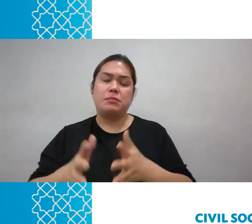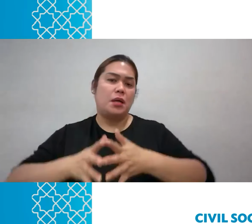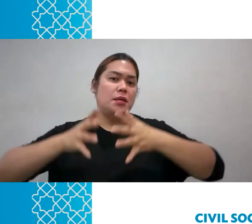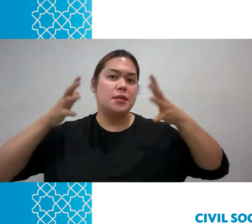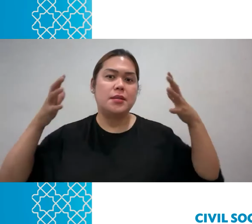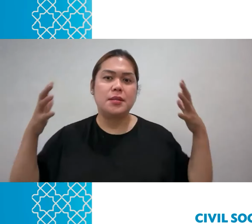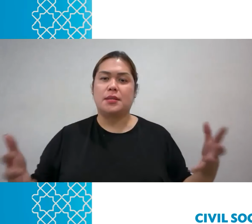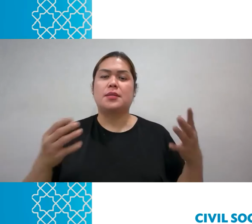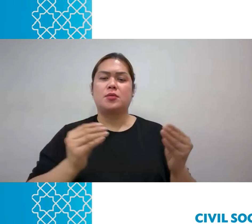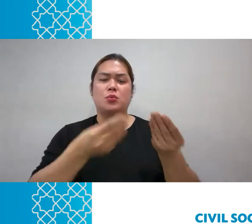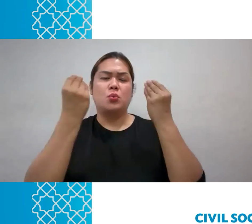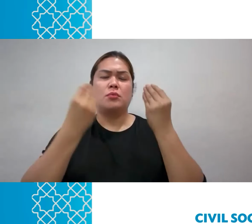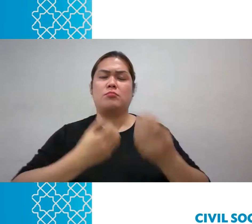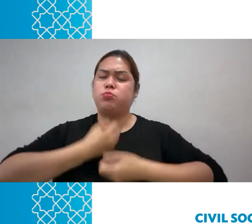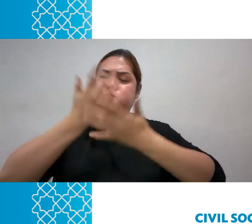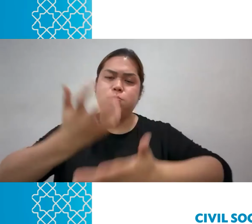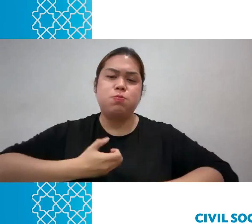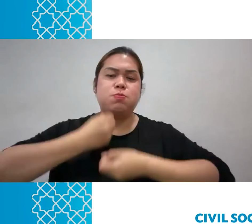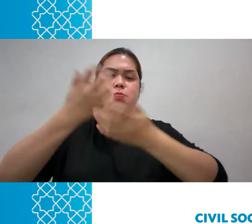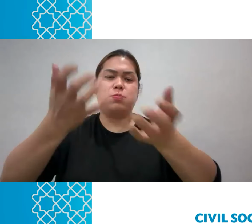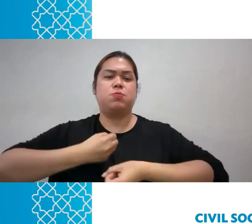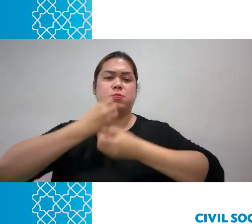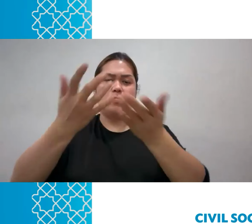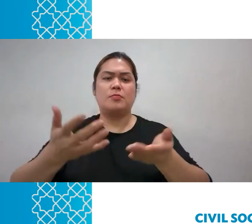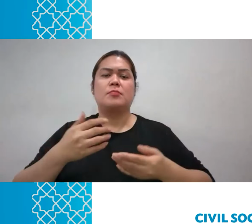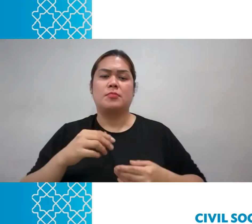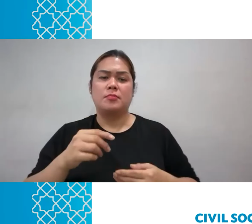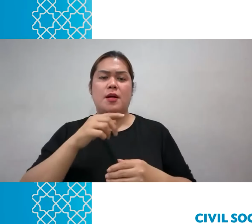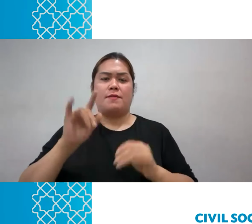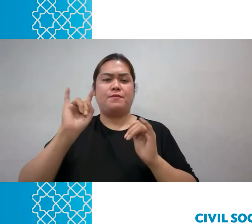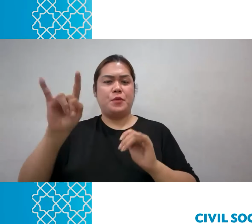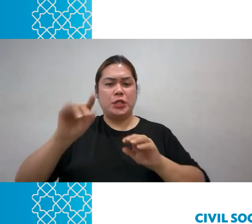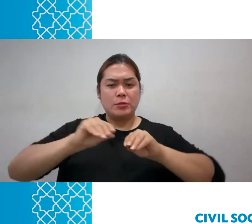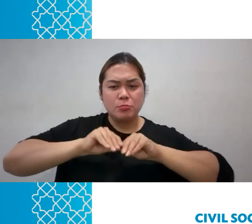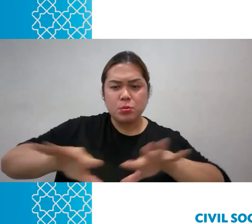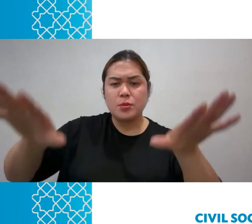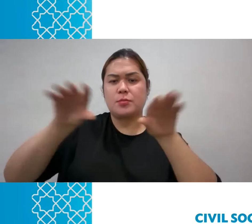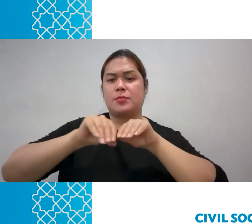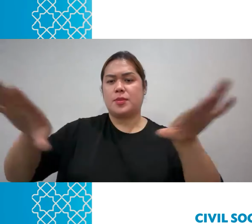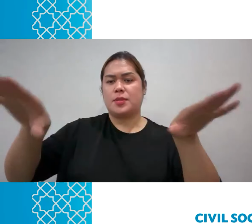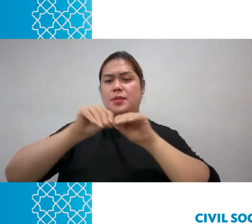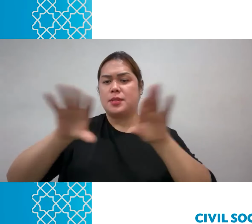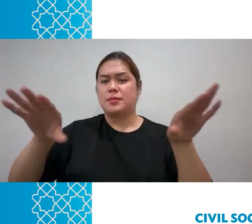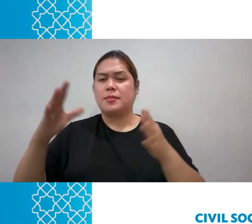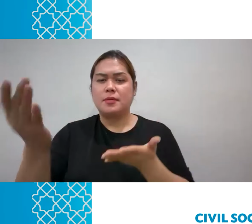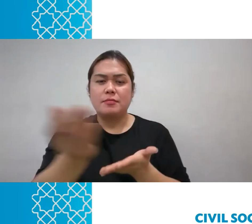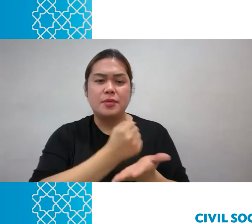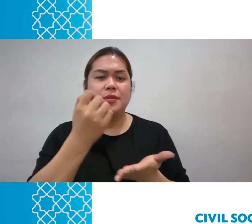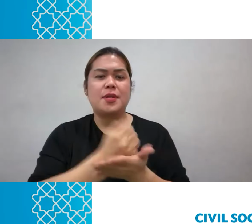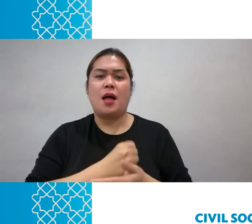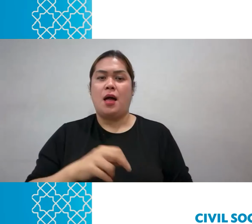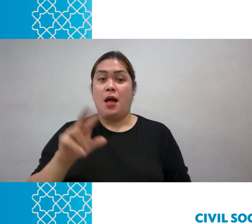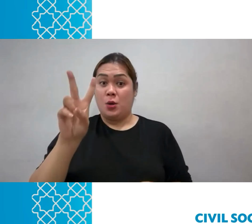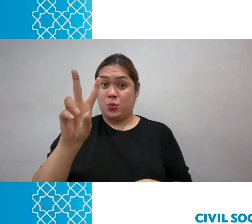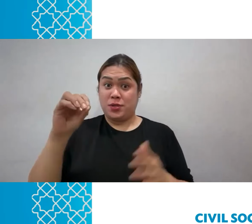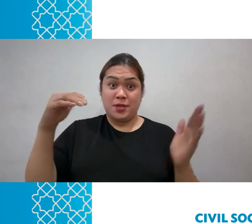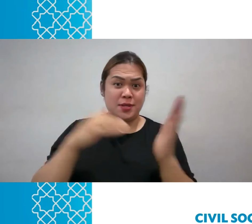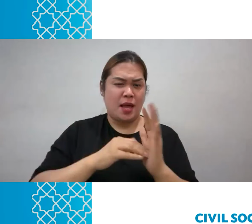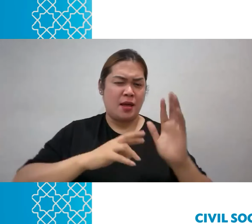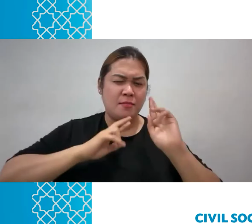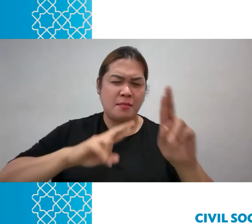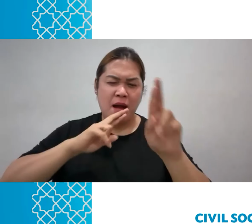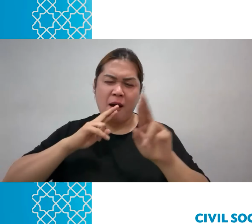There was a social media and traditional media campaign. They've collected almost 20,000 responses from young people all over Sao Paulo